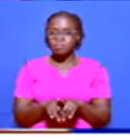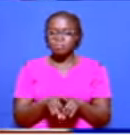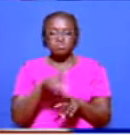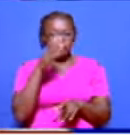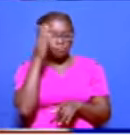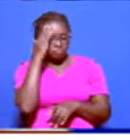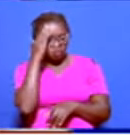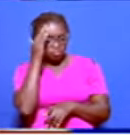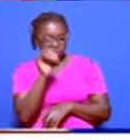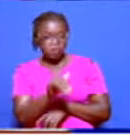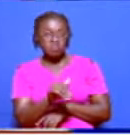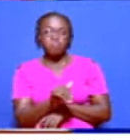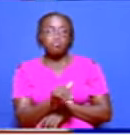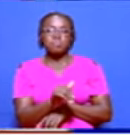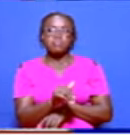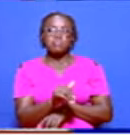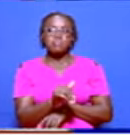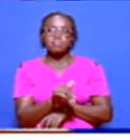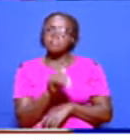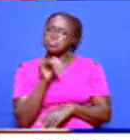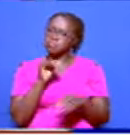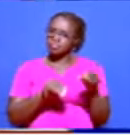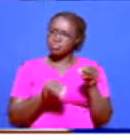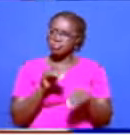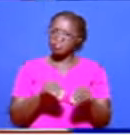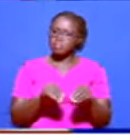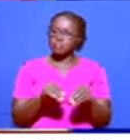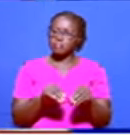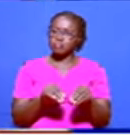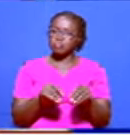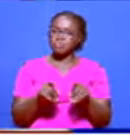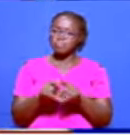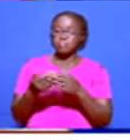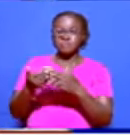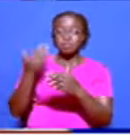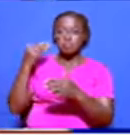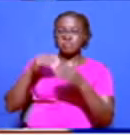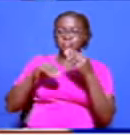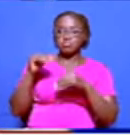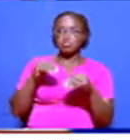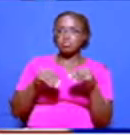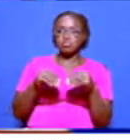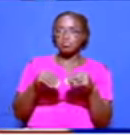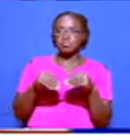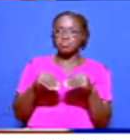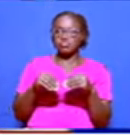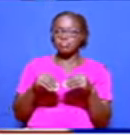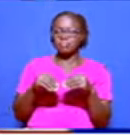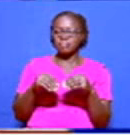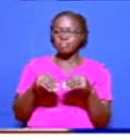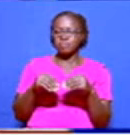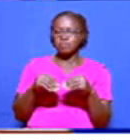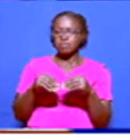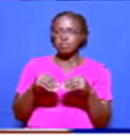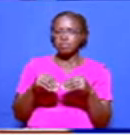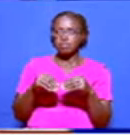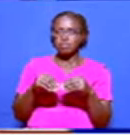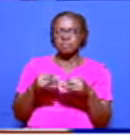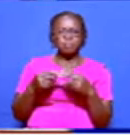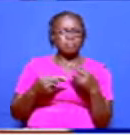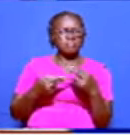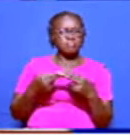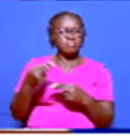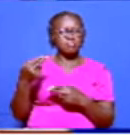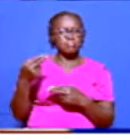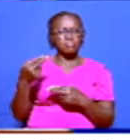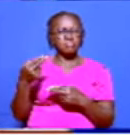that this election, just like previous election, will have a high prevalence of the